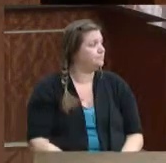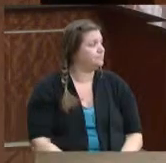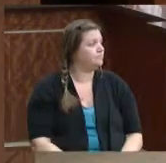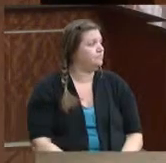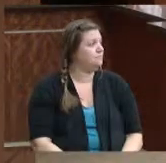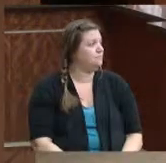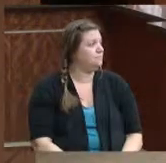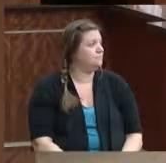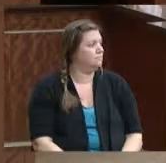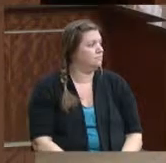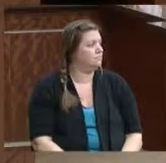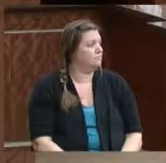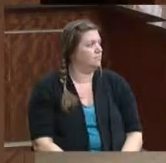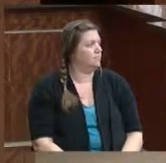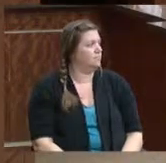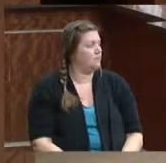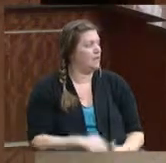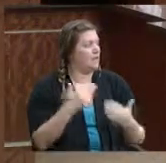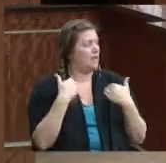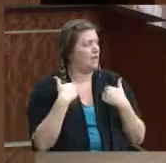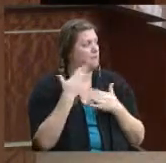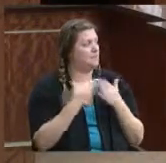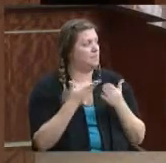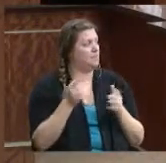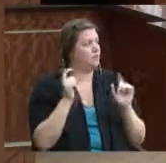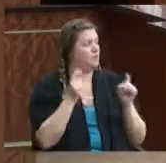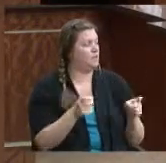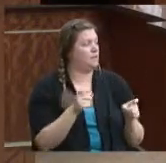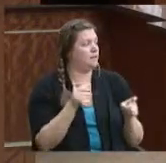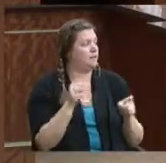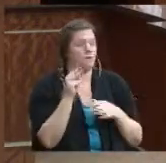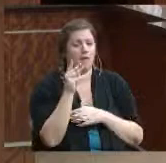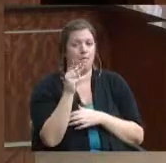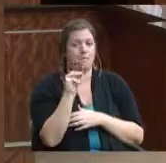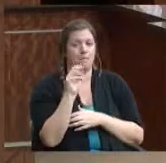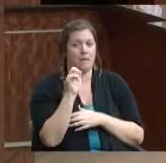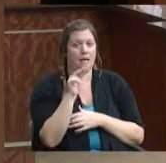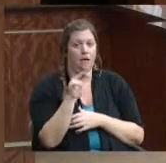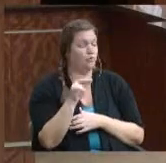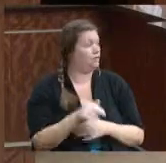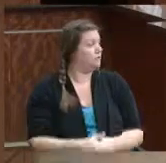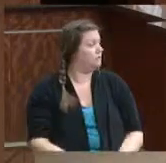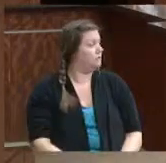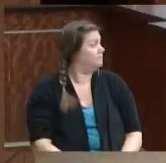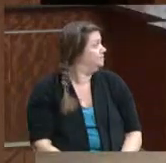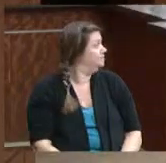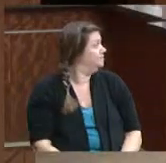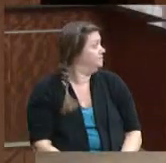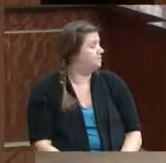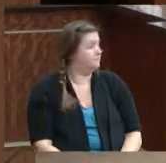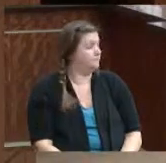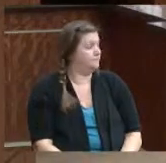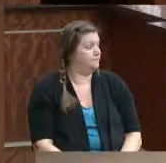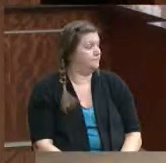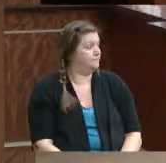I also have something to give to the mayor, to the council. Okay, if you'll give it to our clerk.